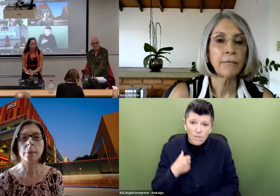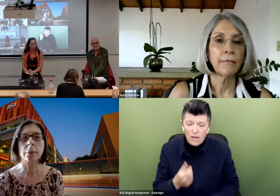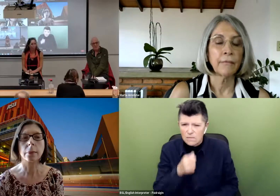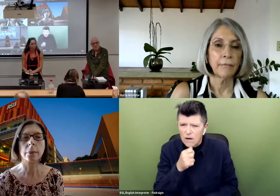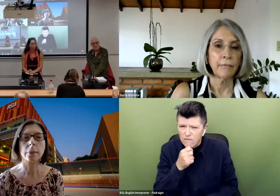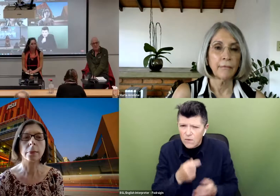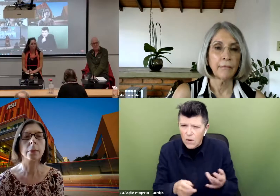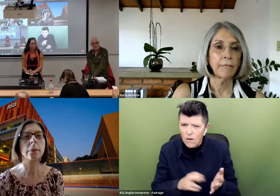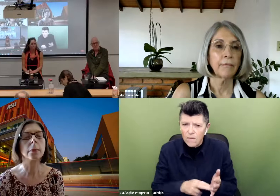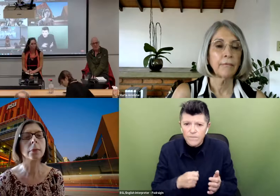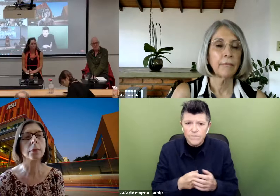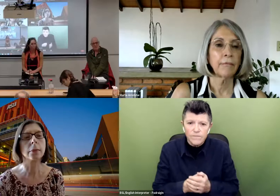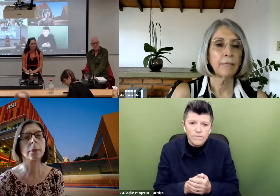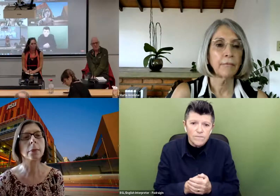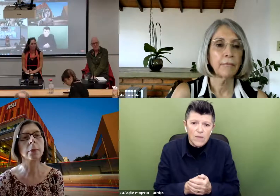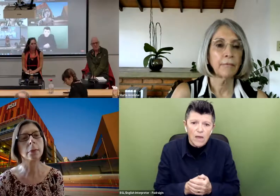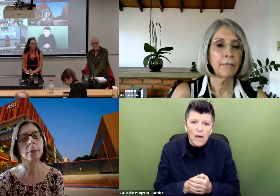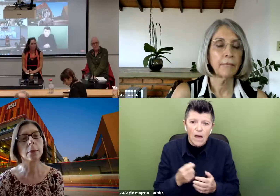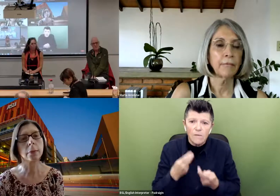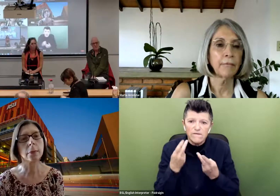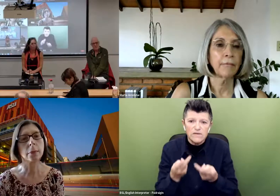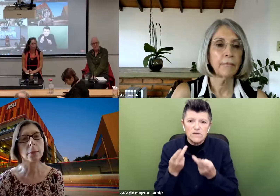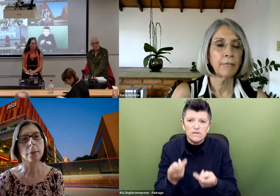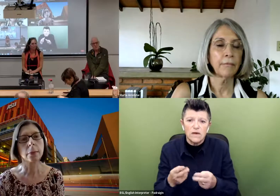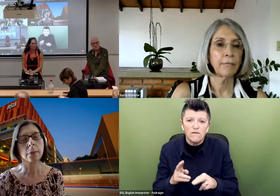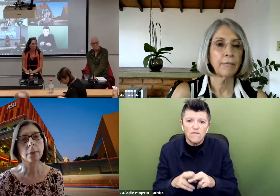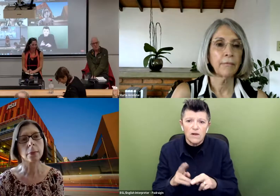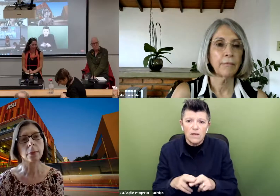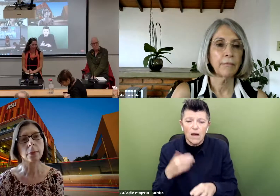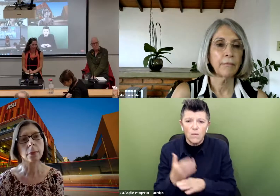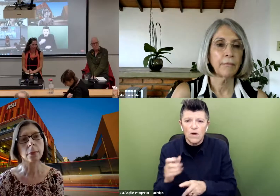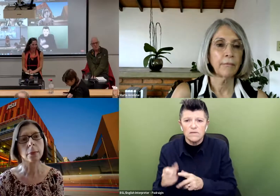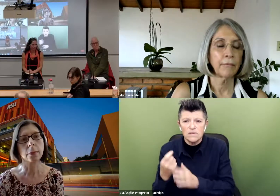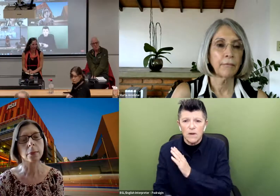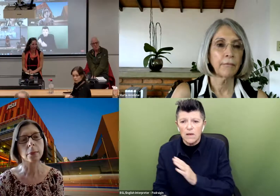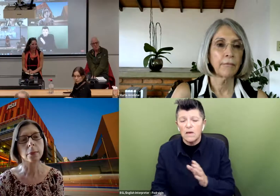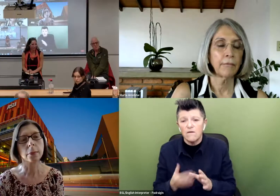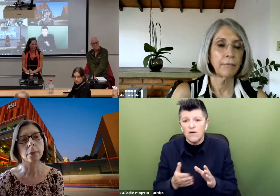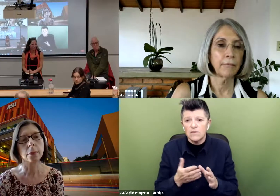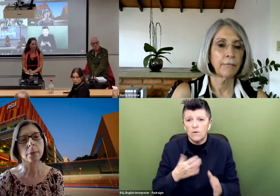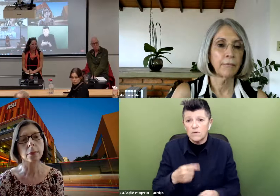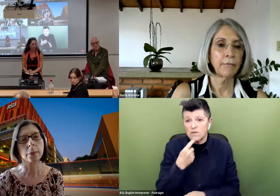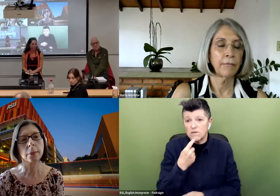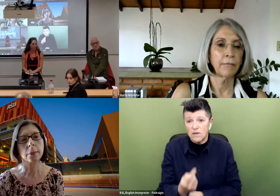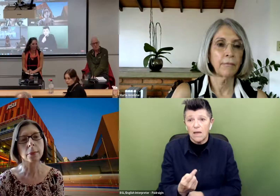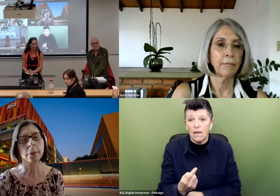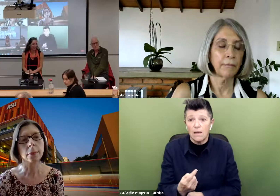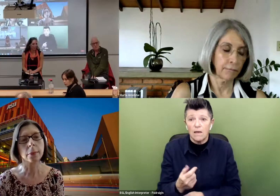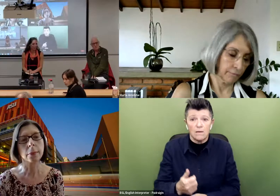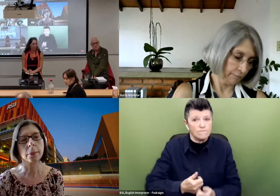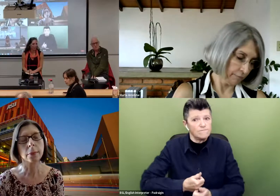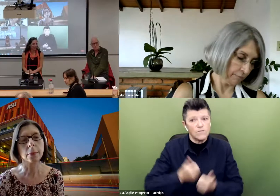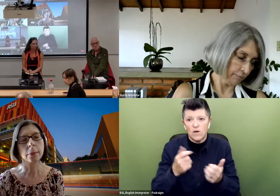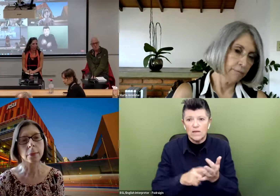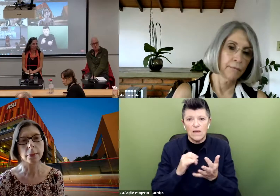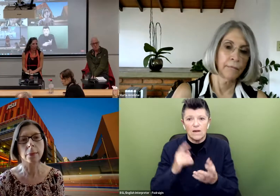Yeah, I'm Liz. I'm a visiting fellow at the III, but I work in disability. So first I wanted to say it's great that the LSE has taken